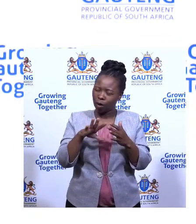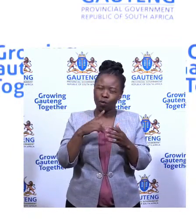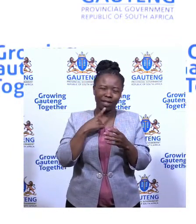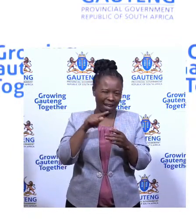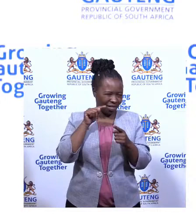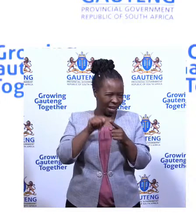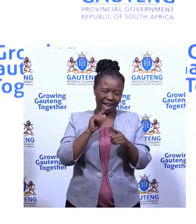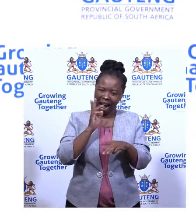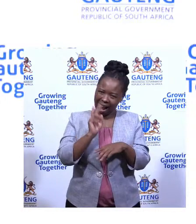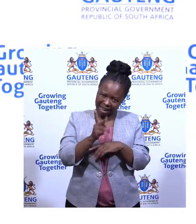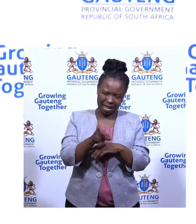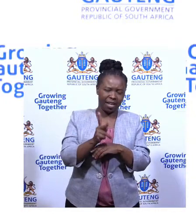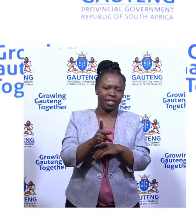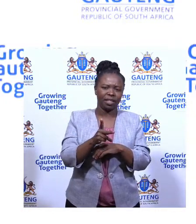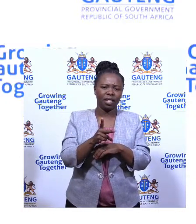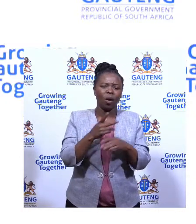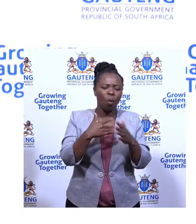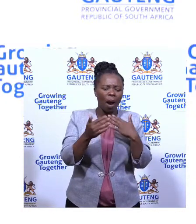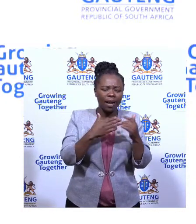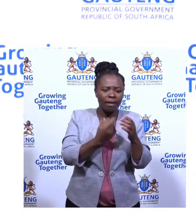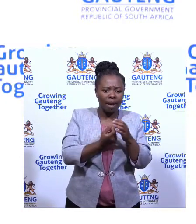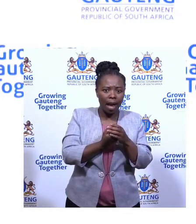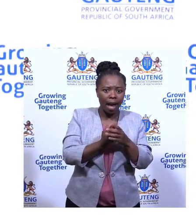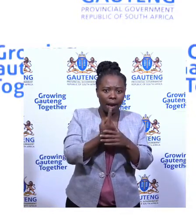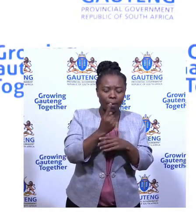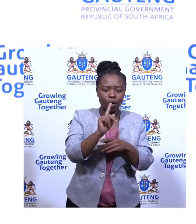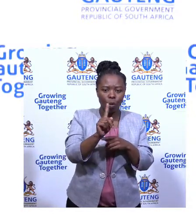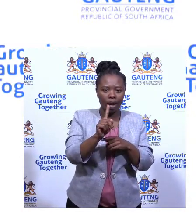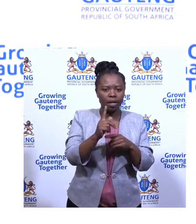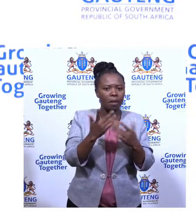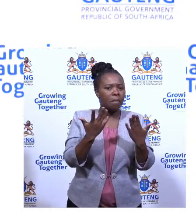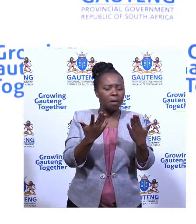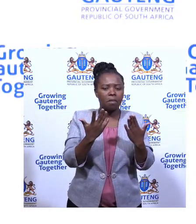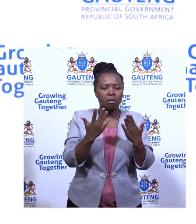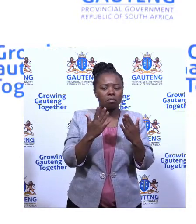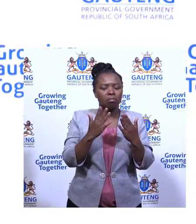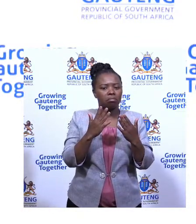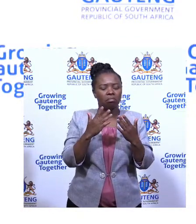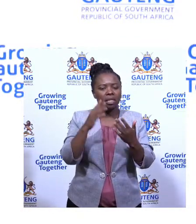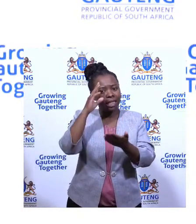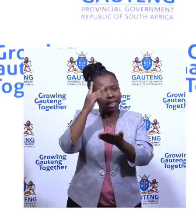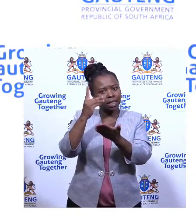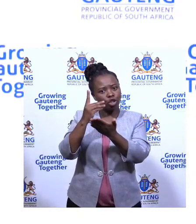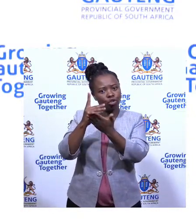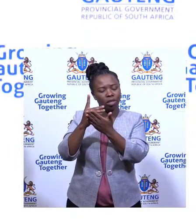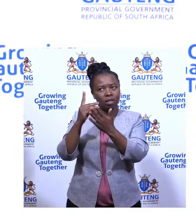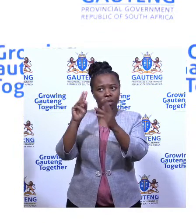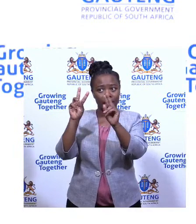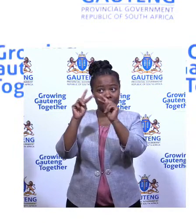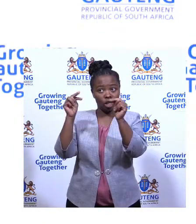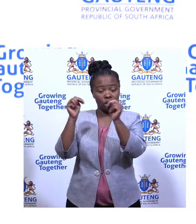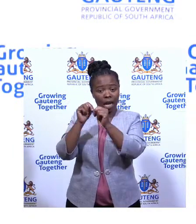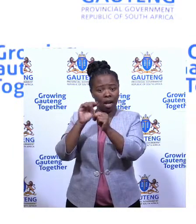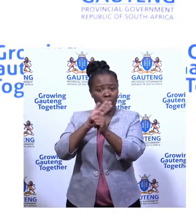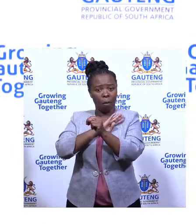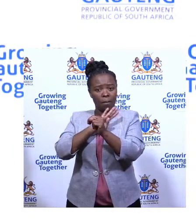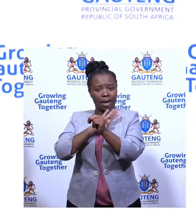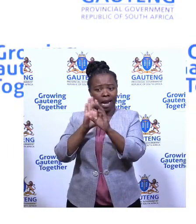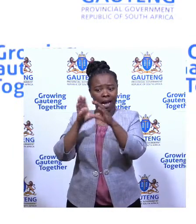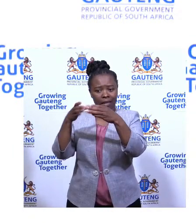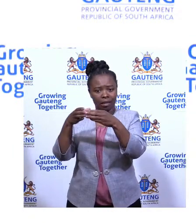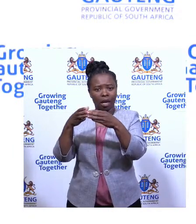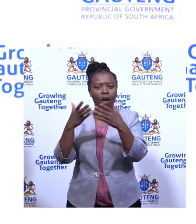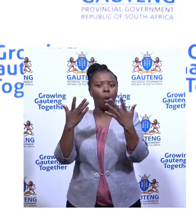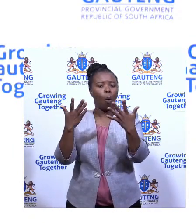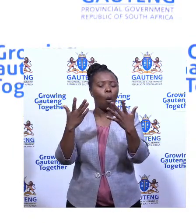whatever will happen with regard to the gradual, say whatever decisions are taken by the National Command Council or the